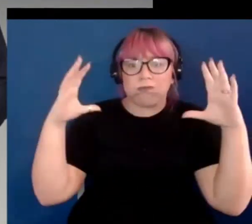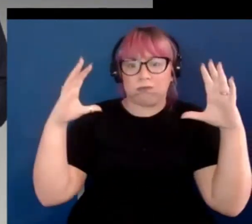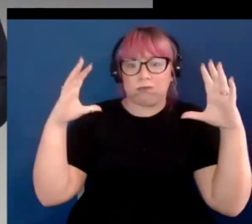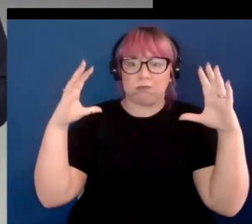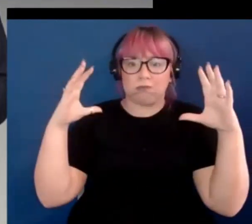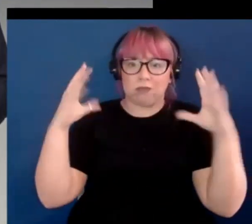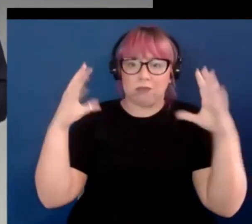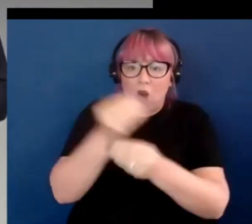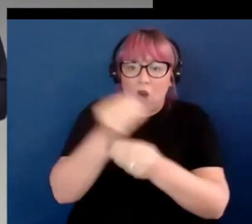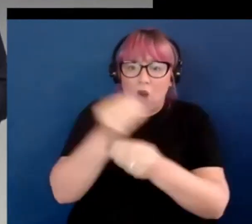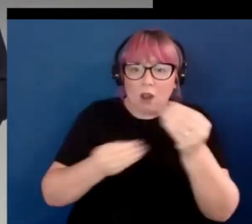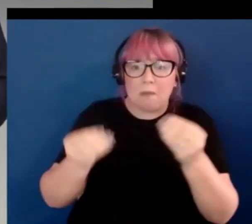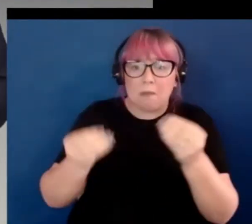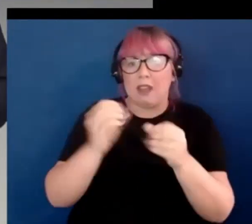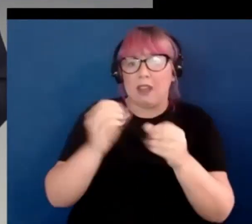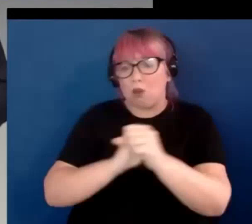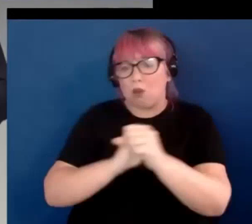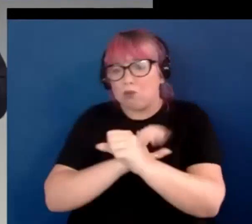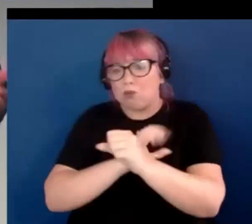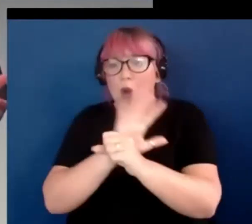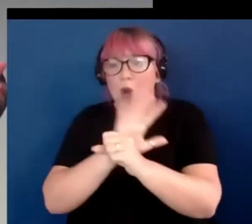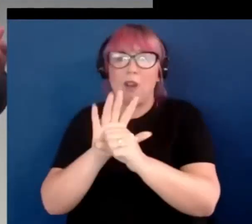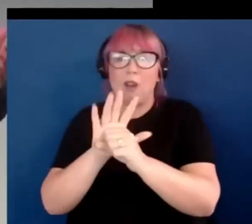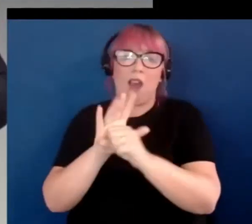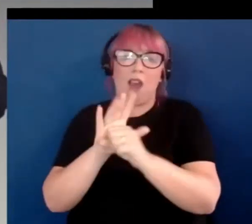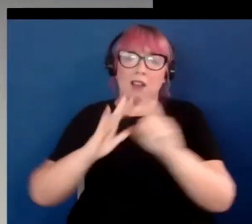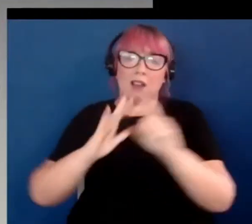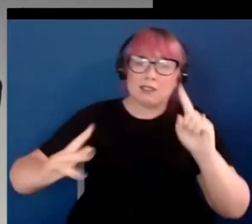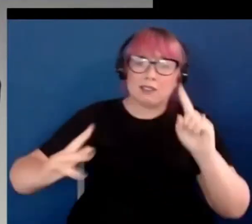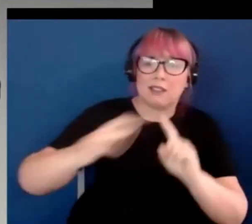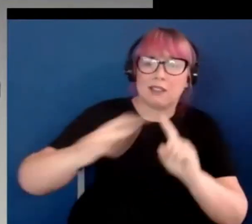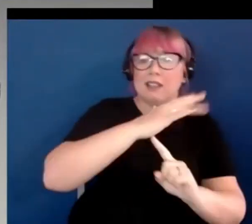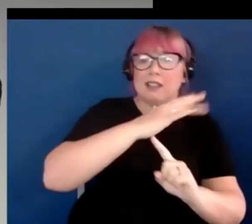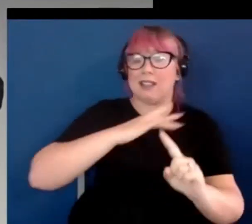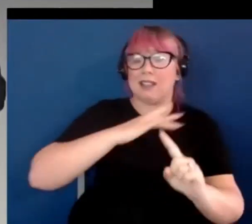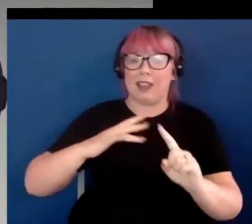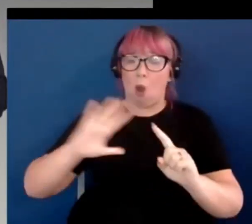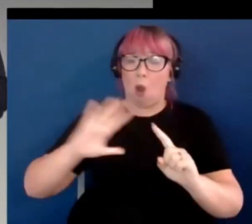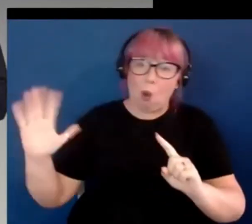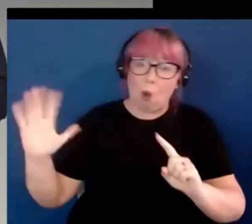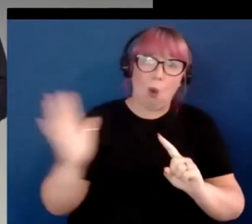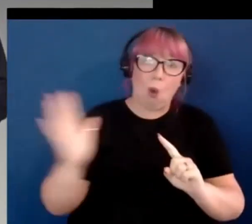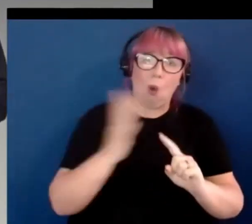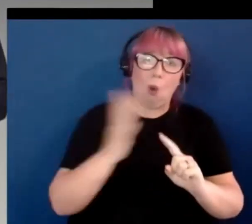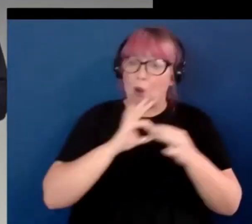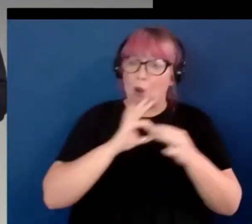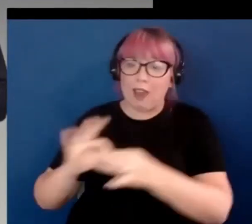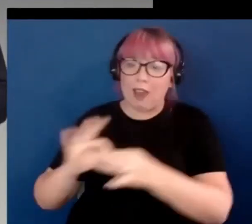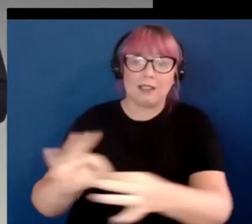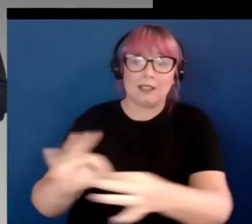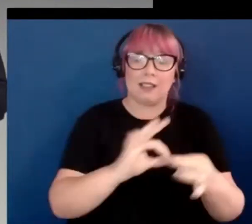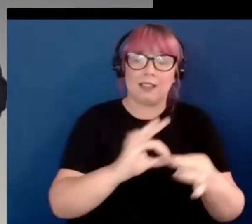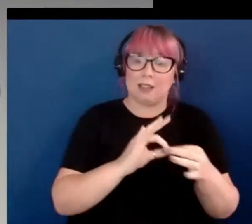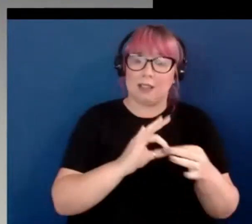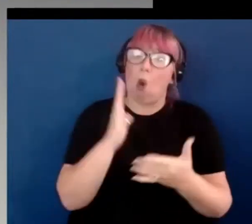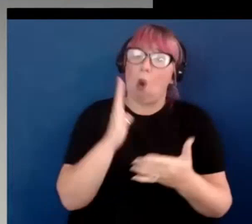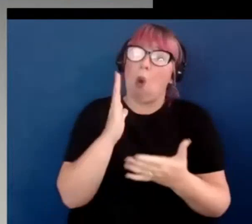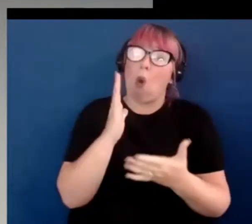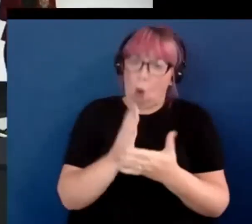structured. Everything is a green issue, everything is connected, and that is finally being